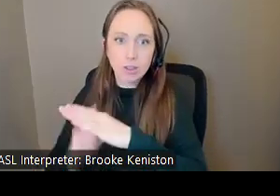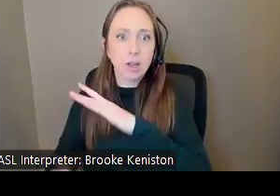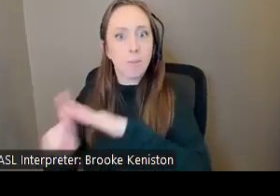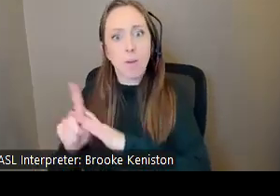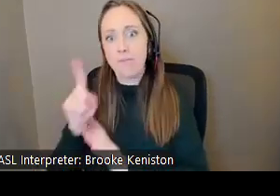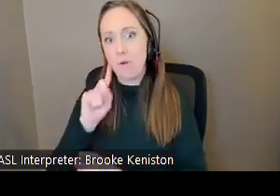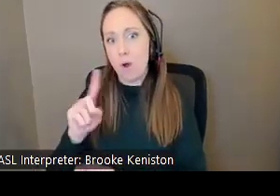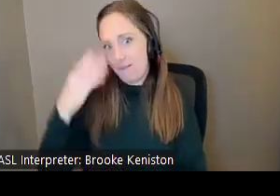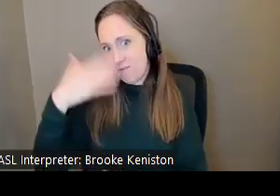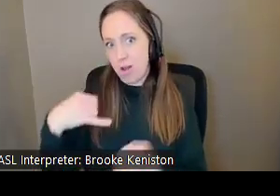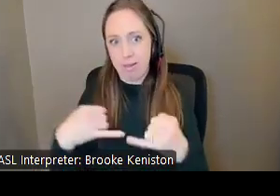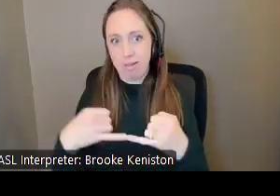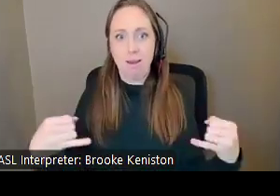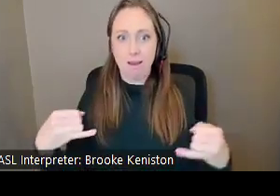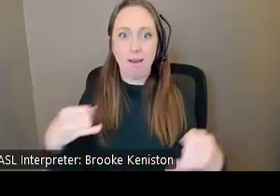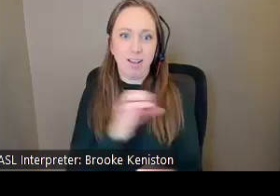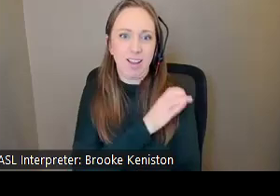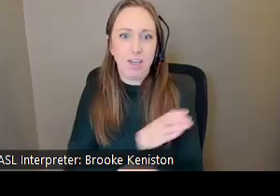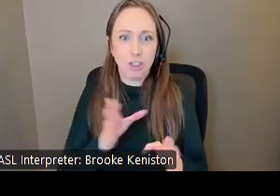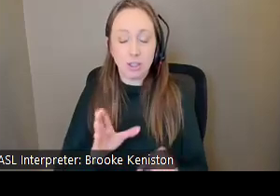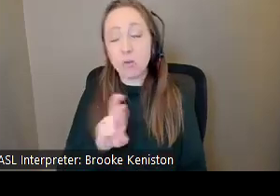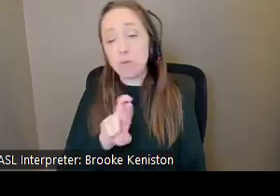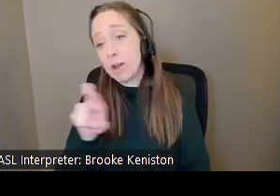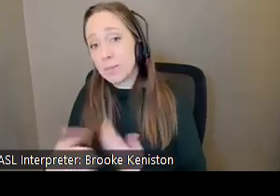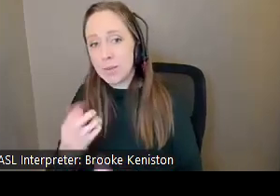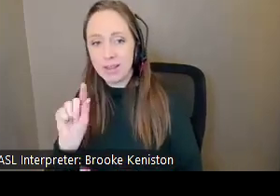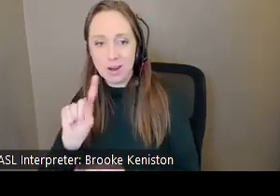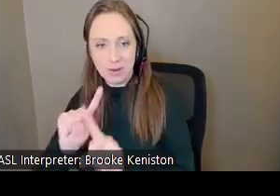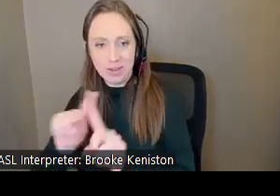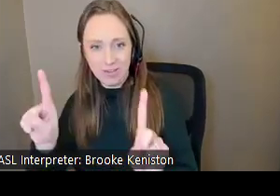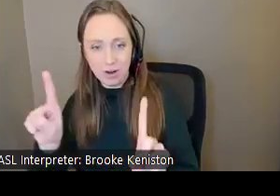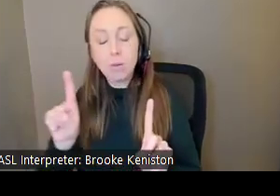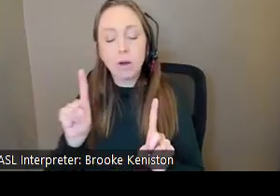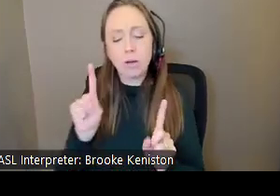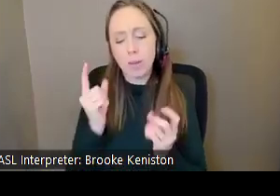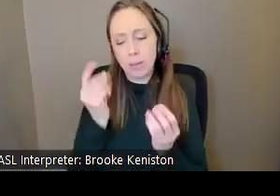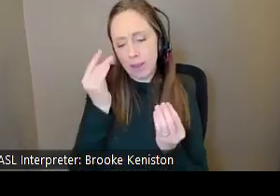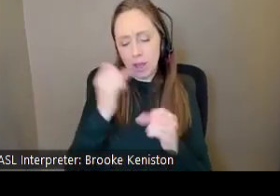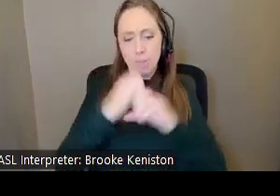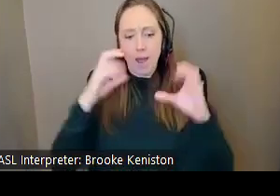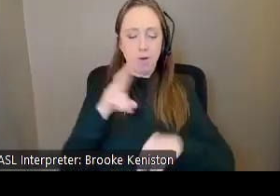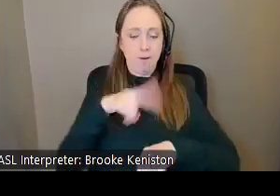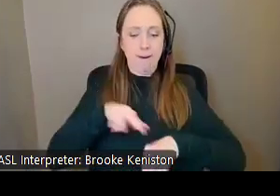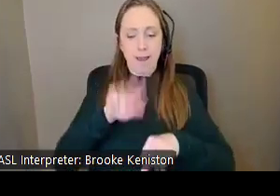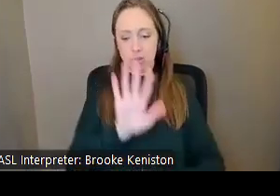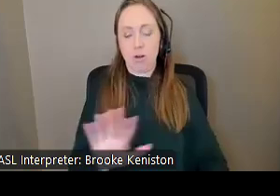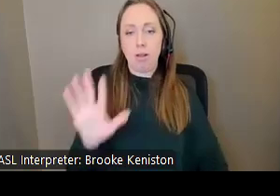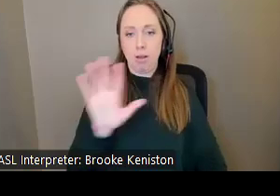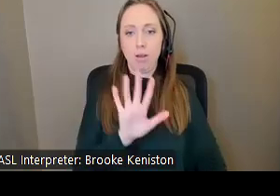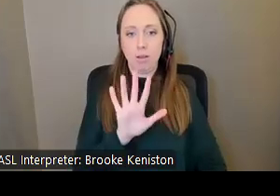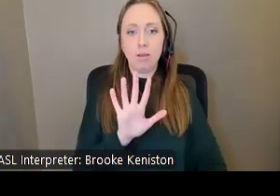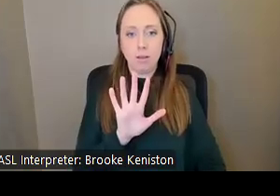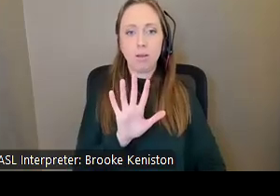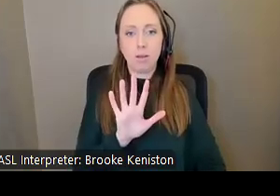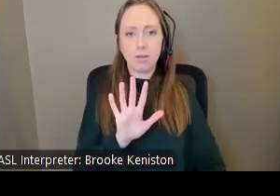of thinking like nationally. So for all master's level providers, there's limited career advancement. There's